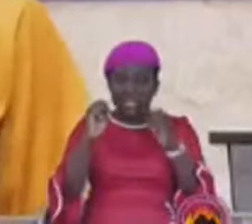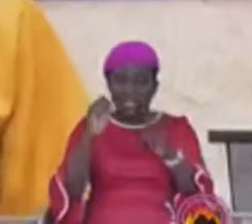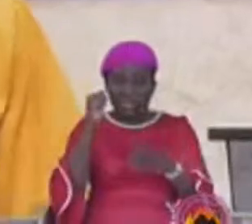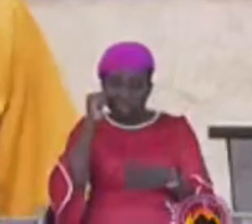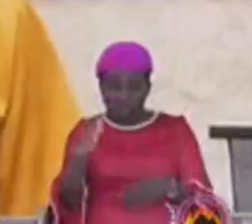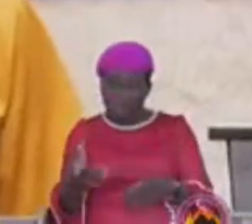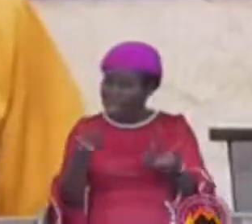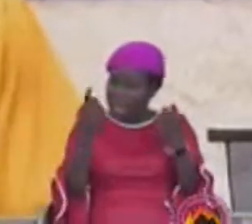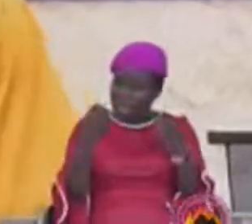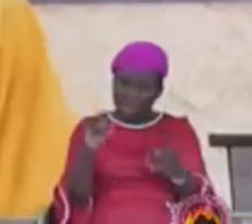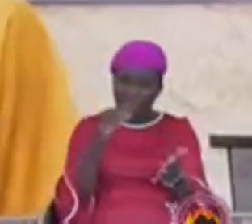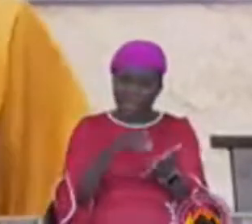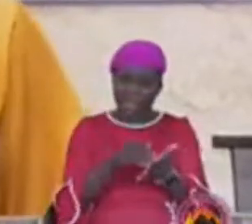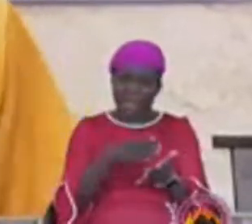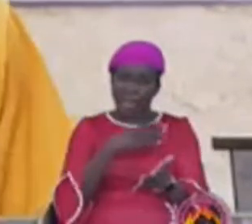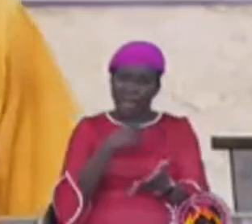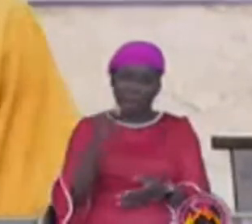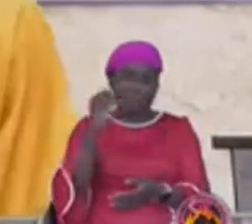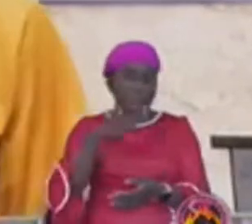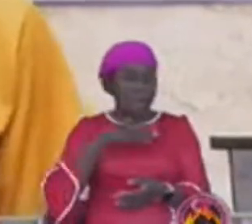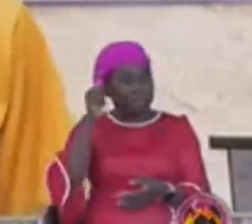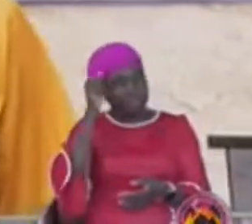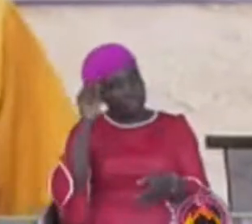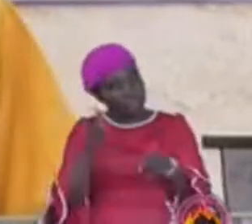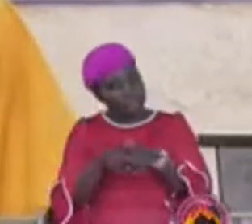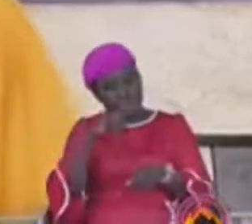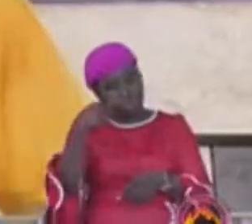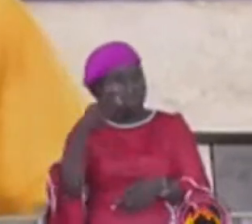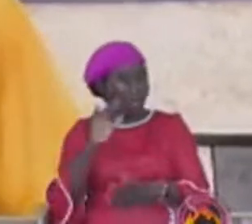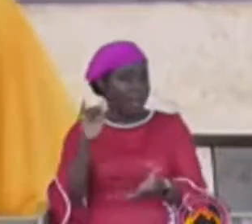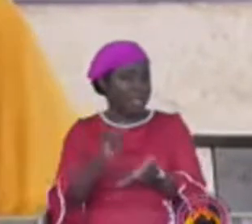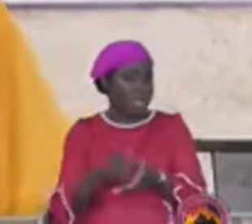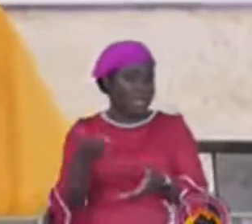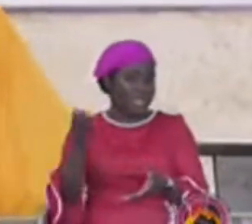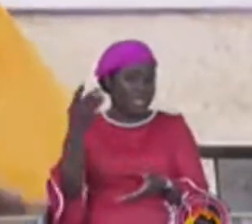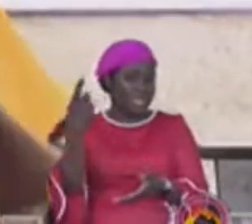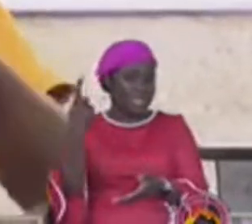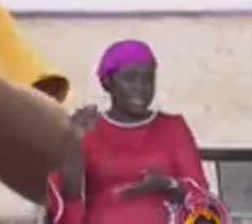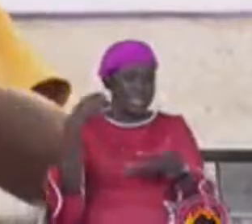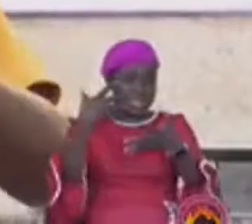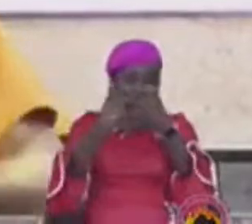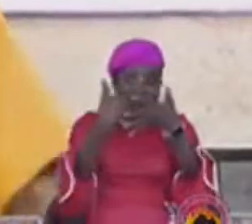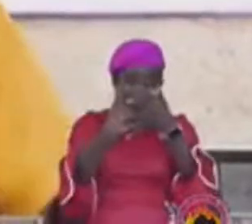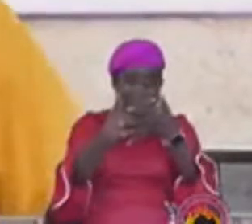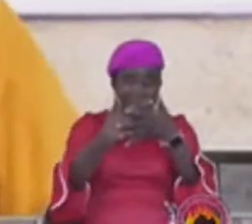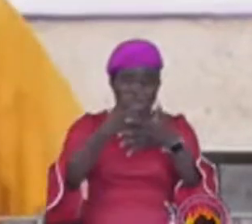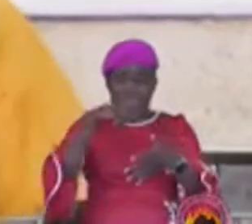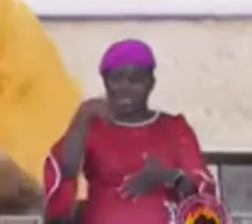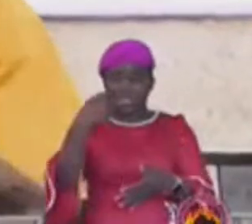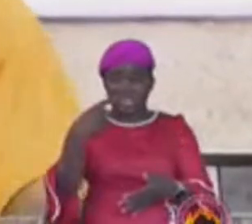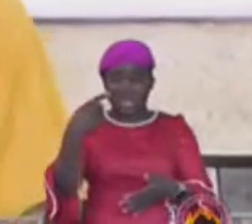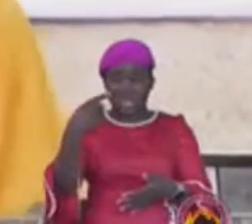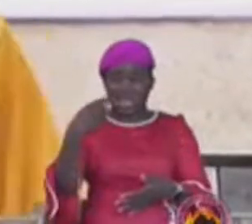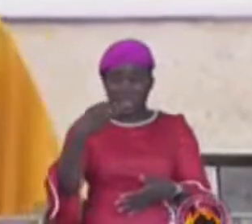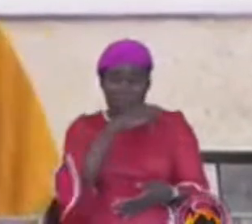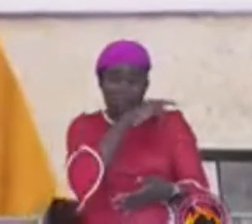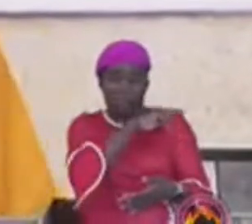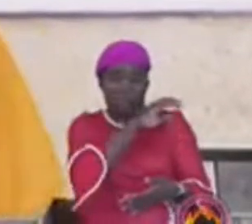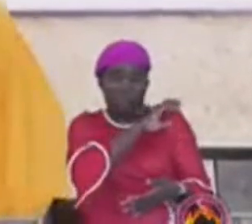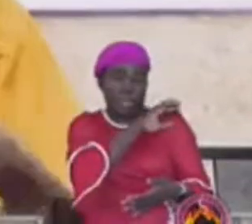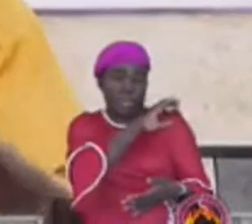oni ko lo wa owo wa ko fi wa bill mi awon ti won won mi ni to fe won mi lewon le gbon mi lo tu wa lo ban